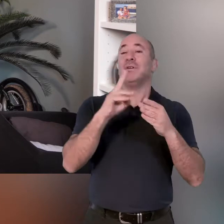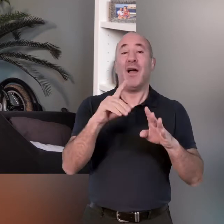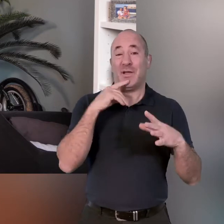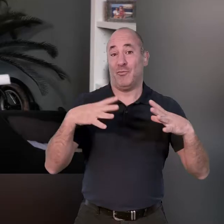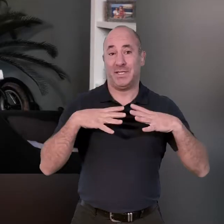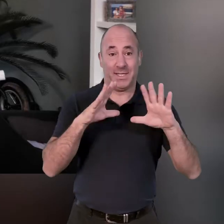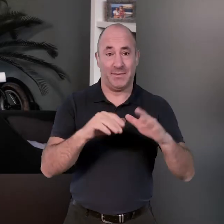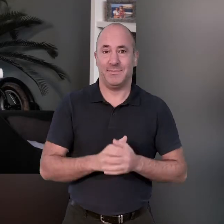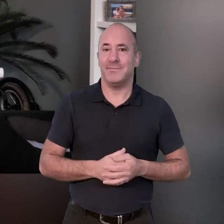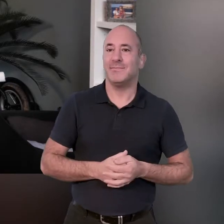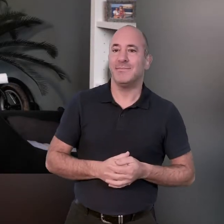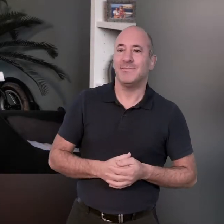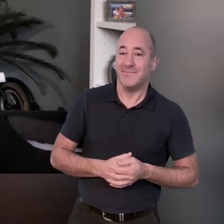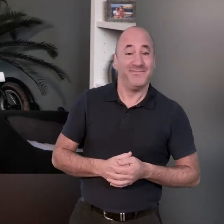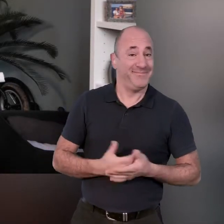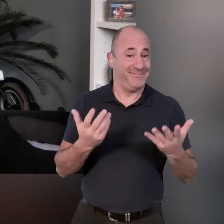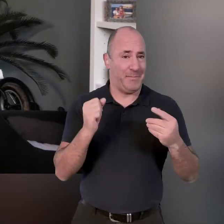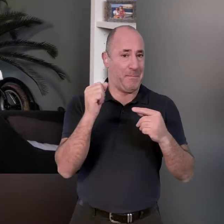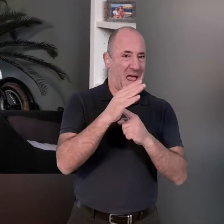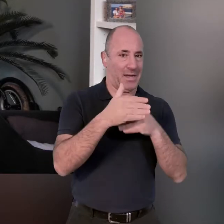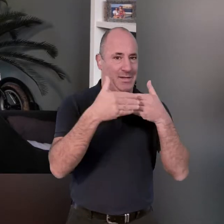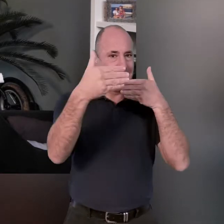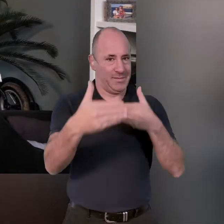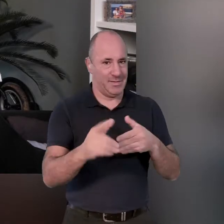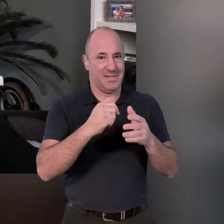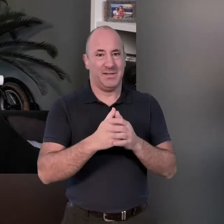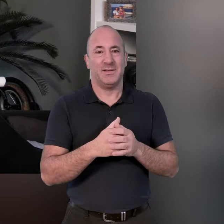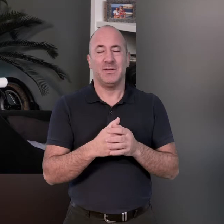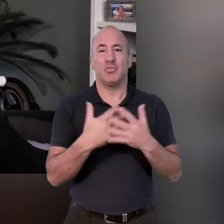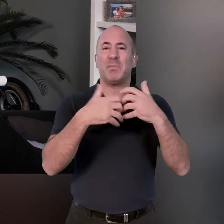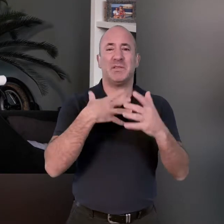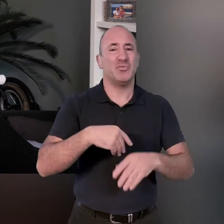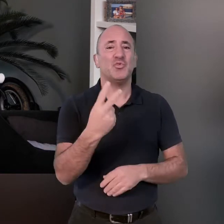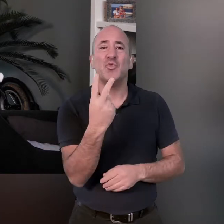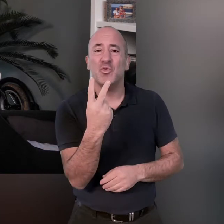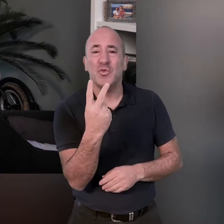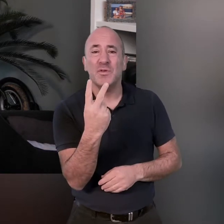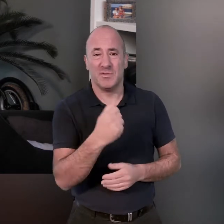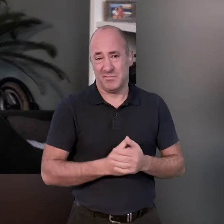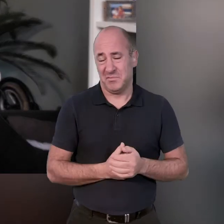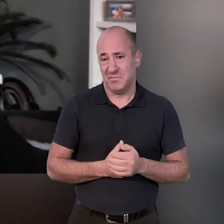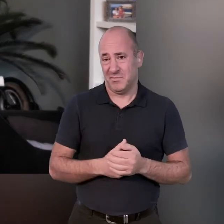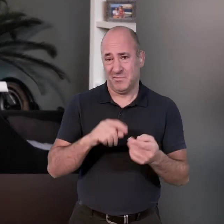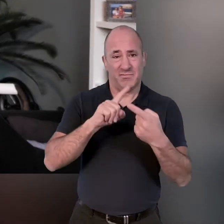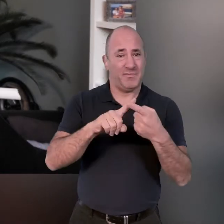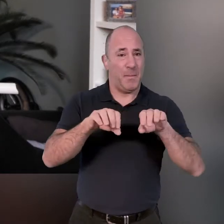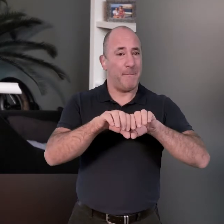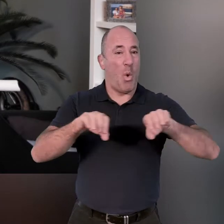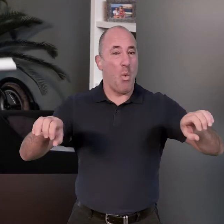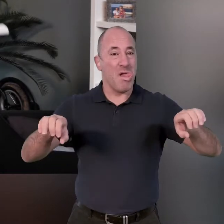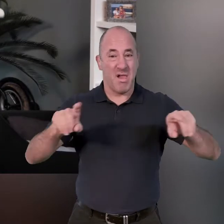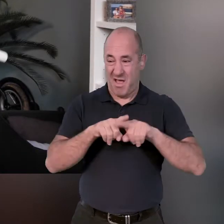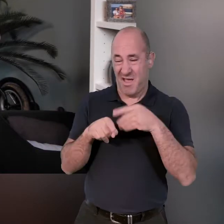in the video. Okay, so for the main part of the session here, we are only going to need 2 pieces of equipment. The